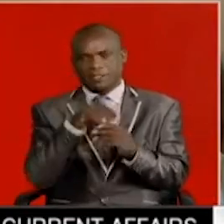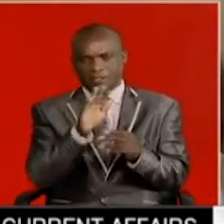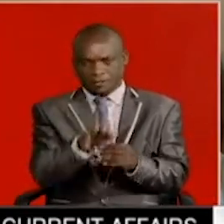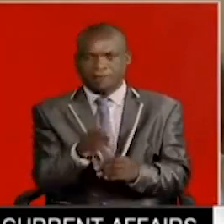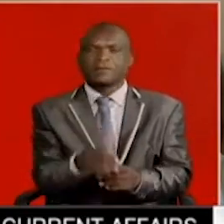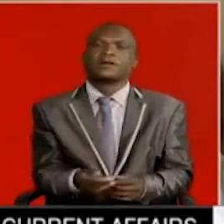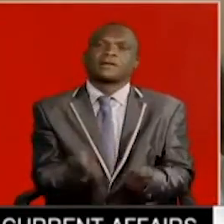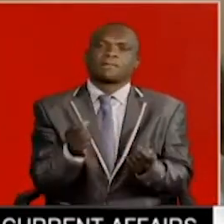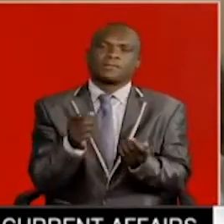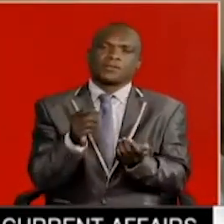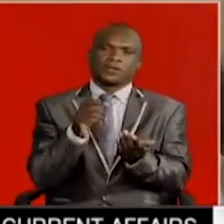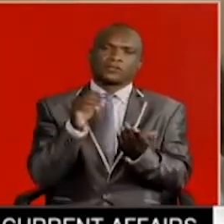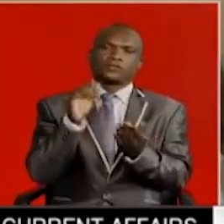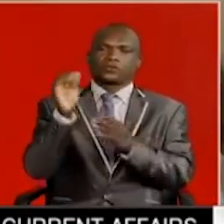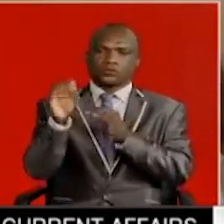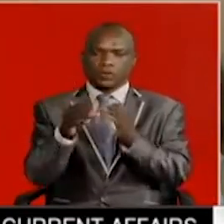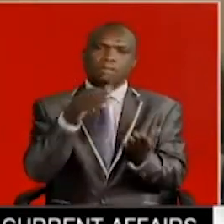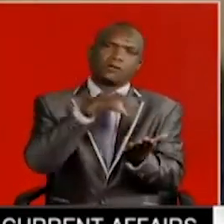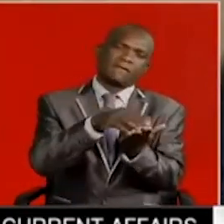Distributed to provinces,